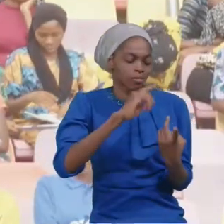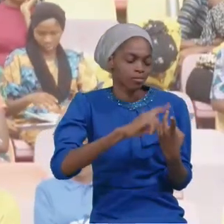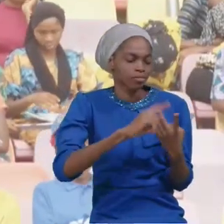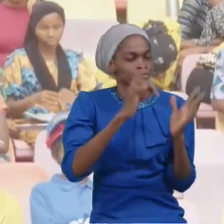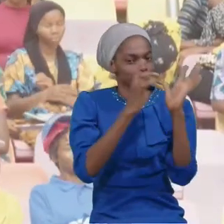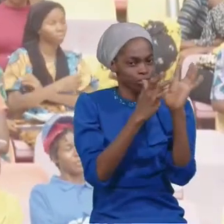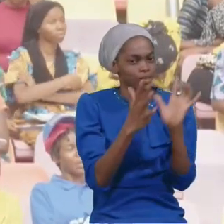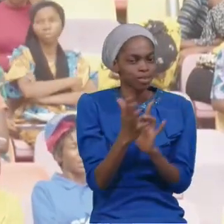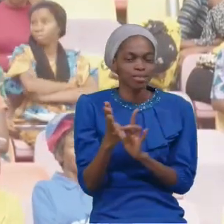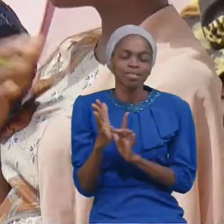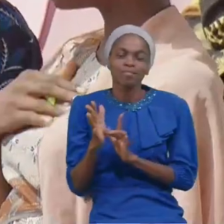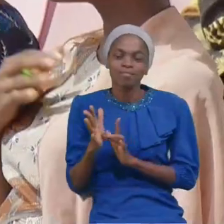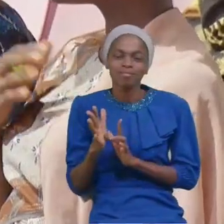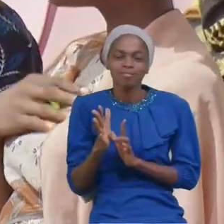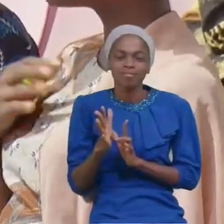Let heaven hear you.